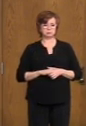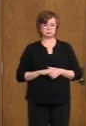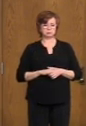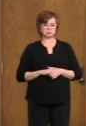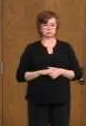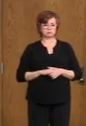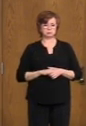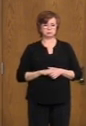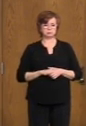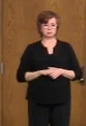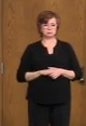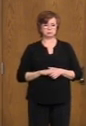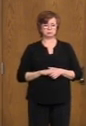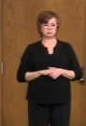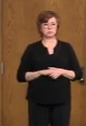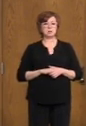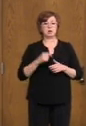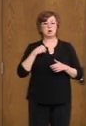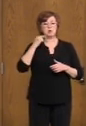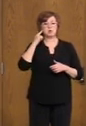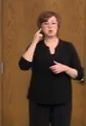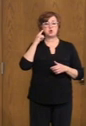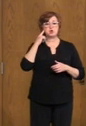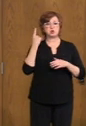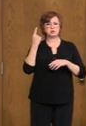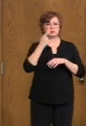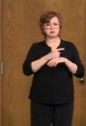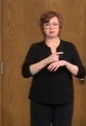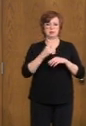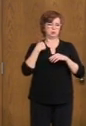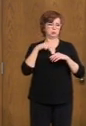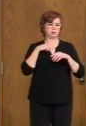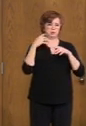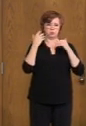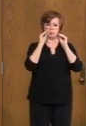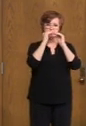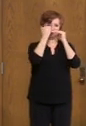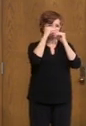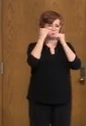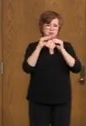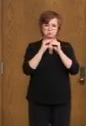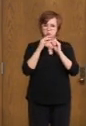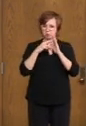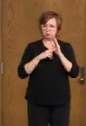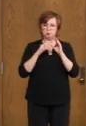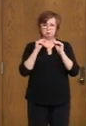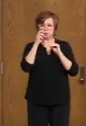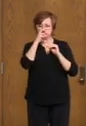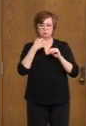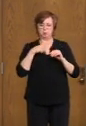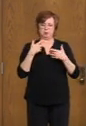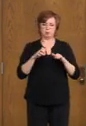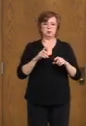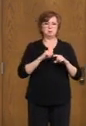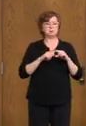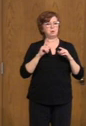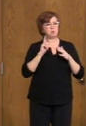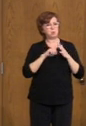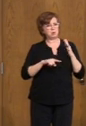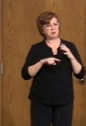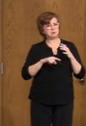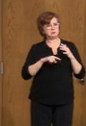not looking at any restrictions, you don't want to do that. There must be a number or some kind of indicator for both of you that